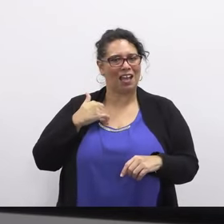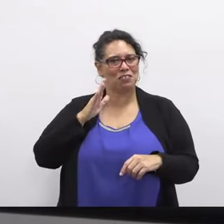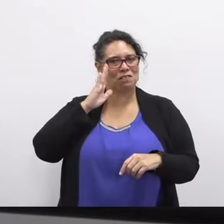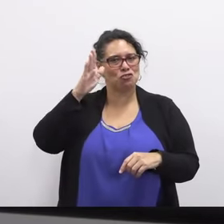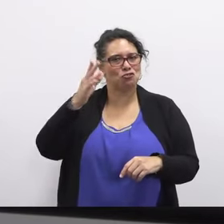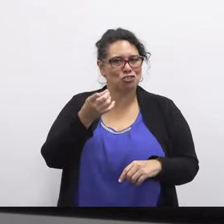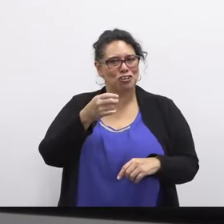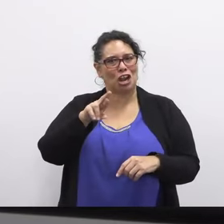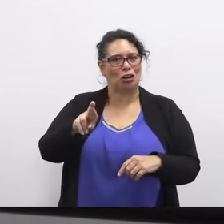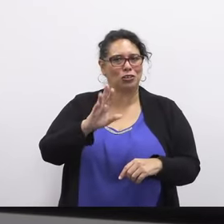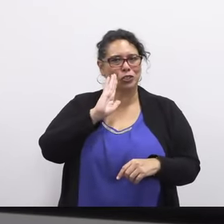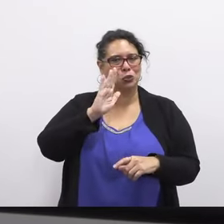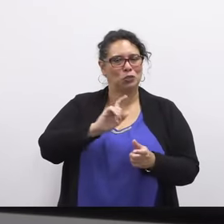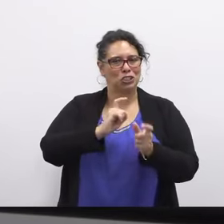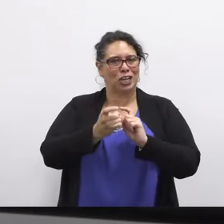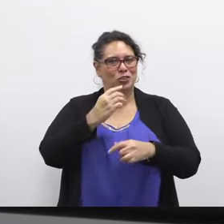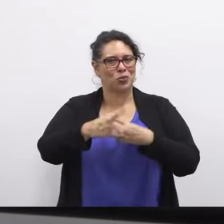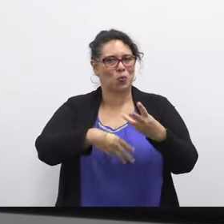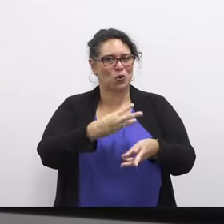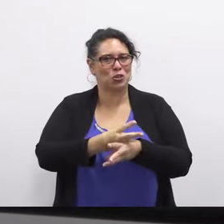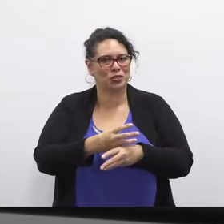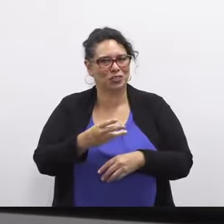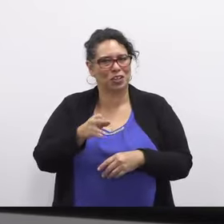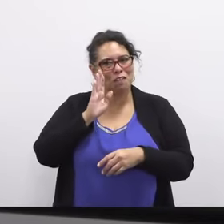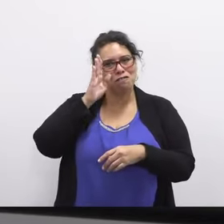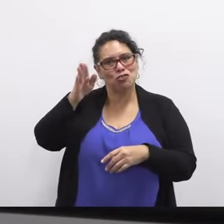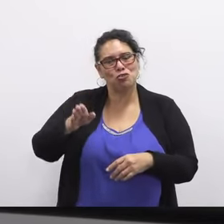doctors, Martin Luther King's and